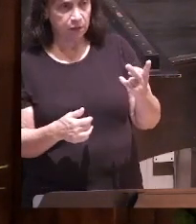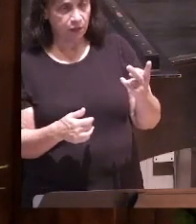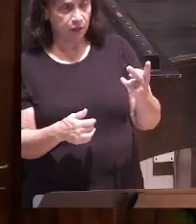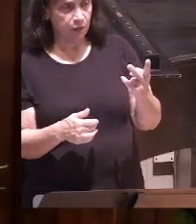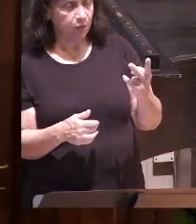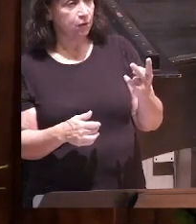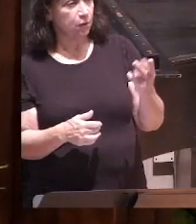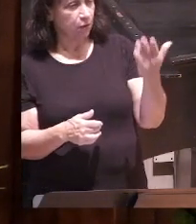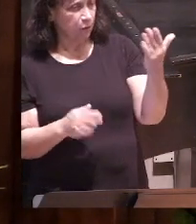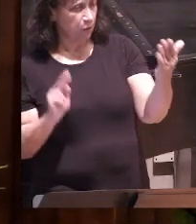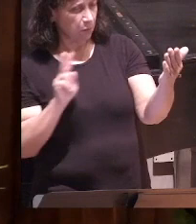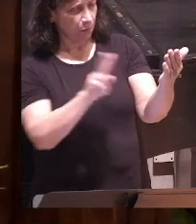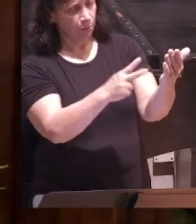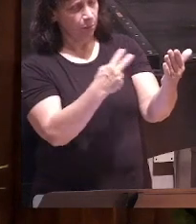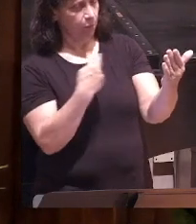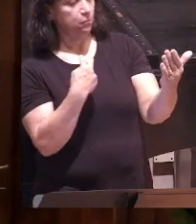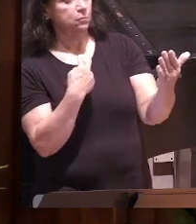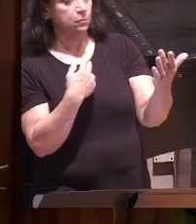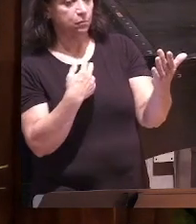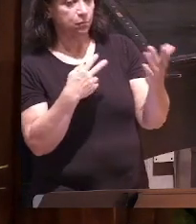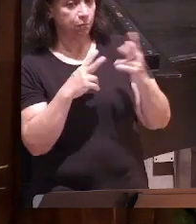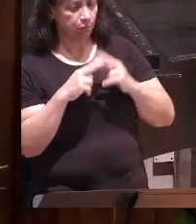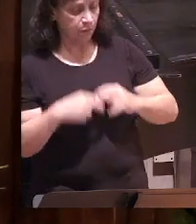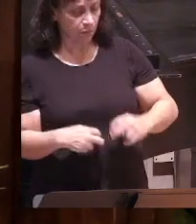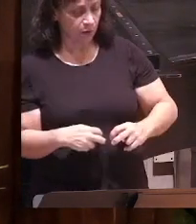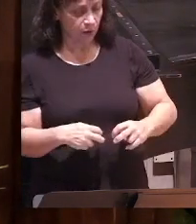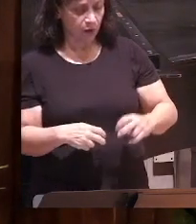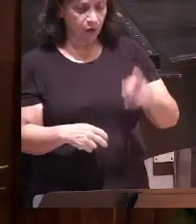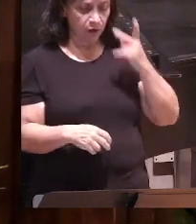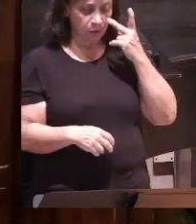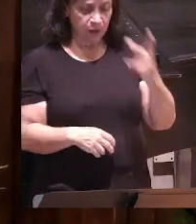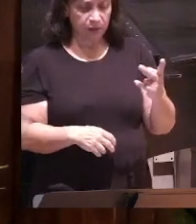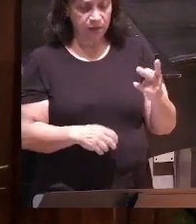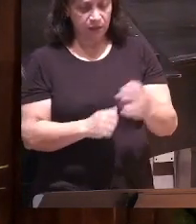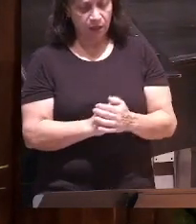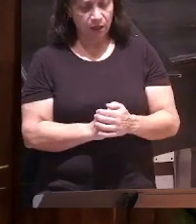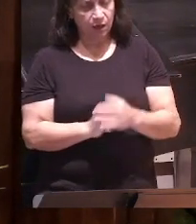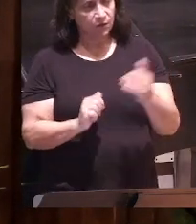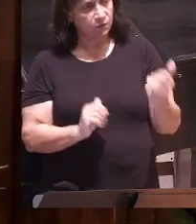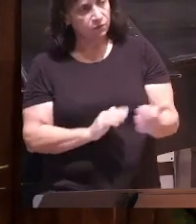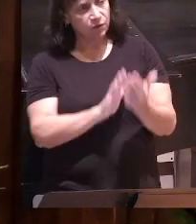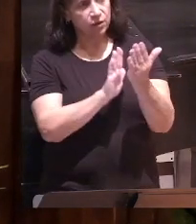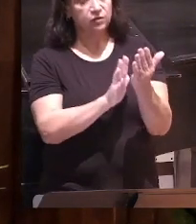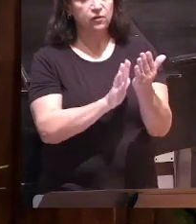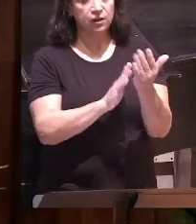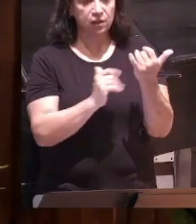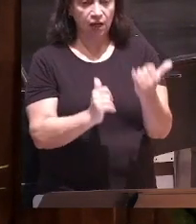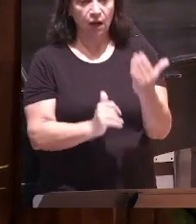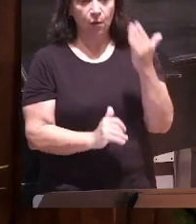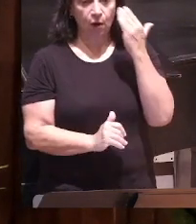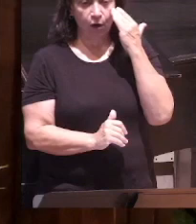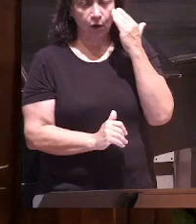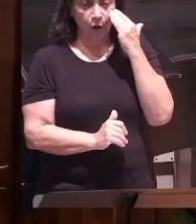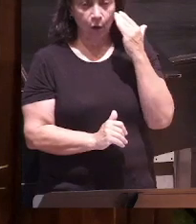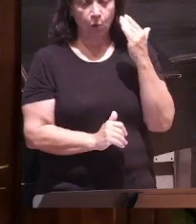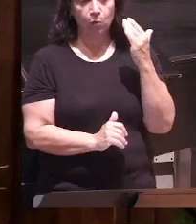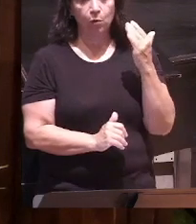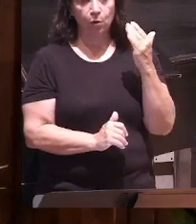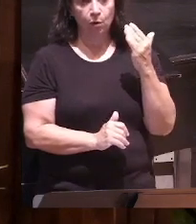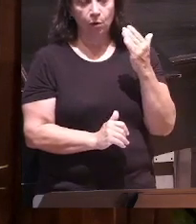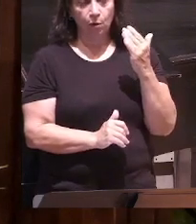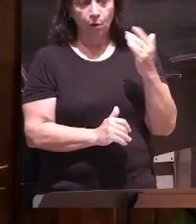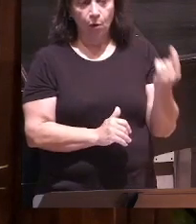mirror dimly, but then we will see face to face. Now I know only